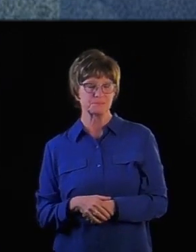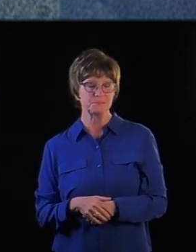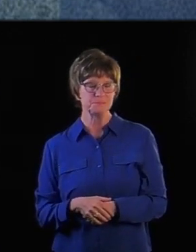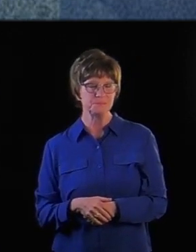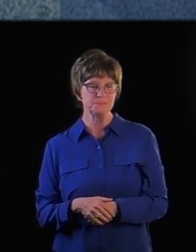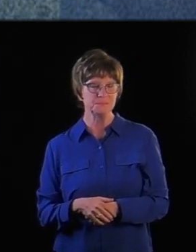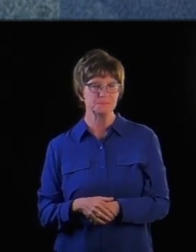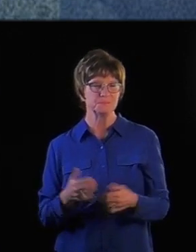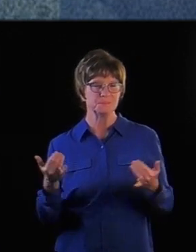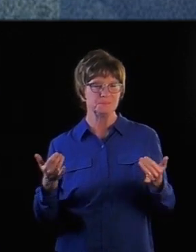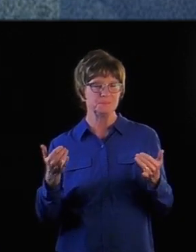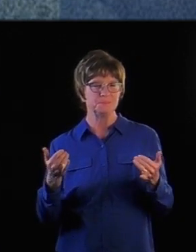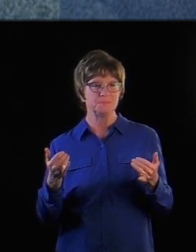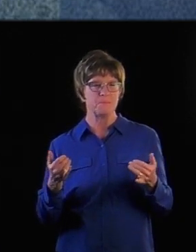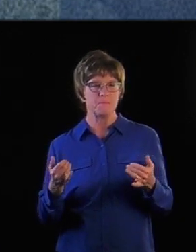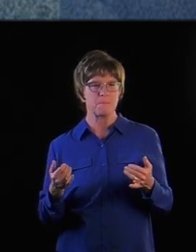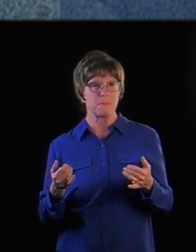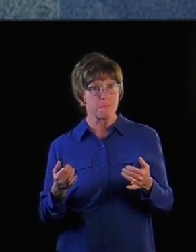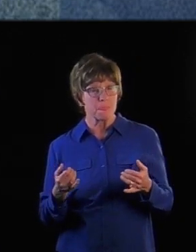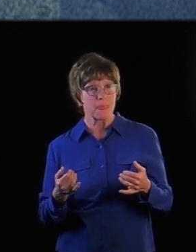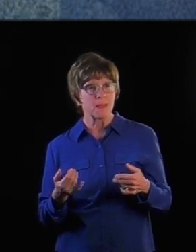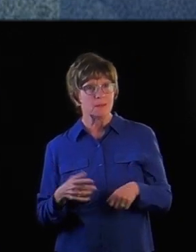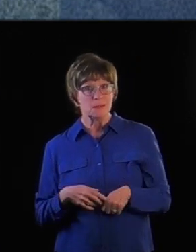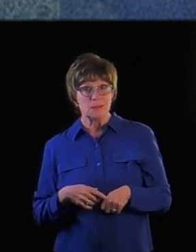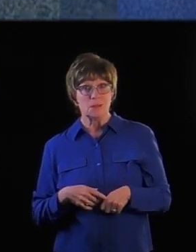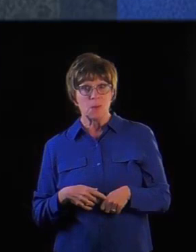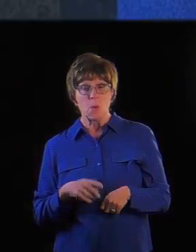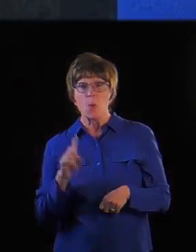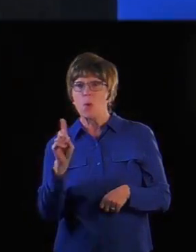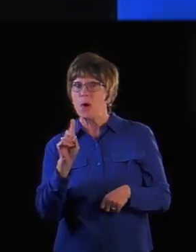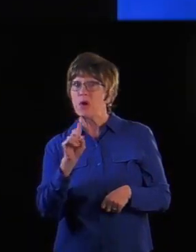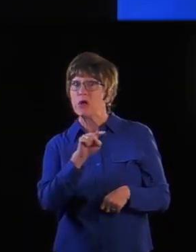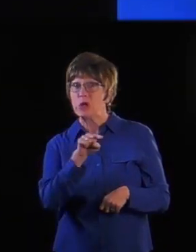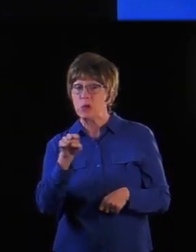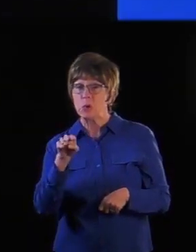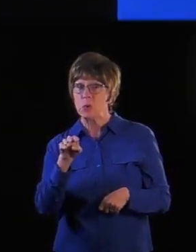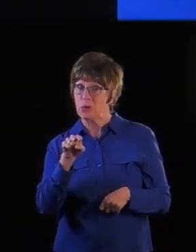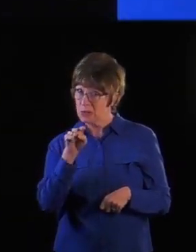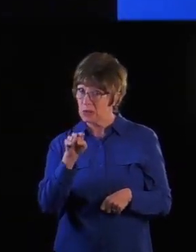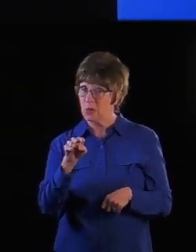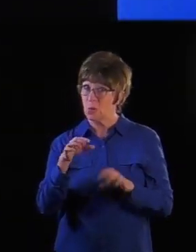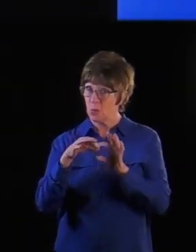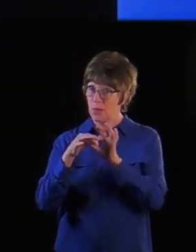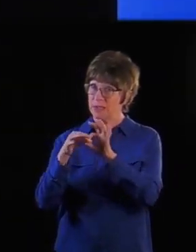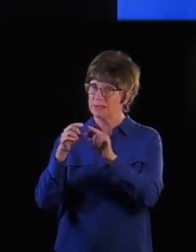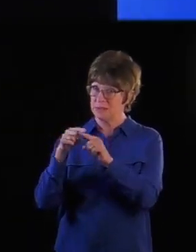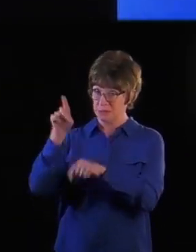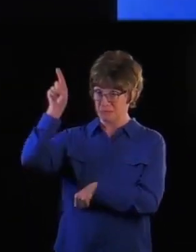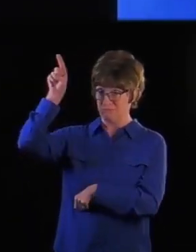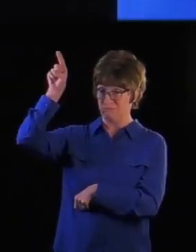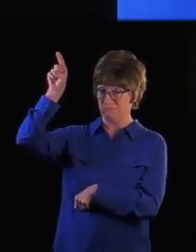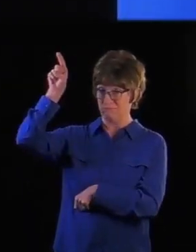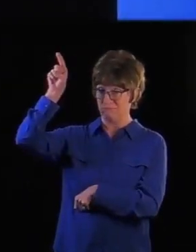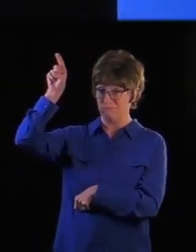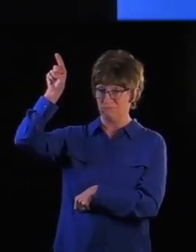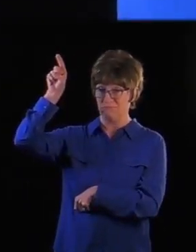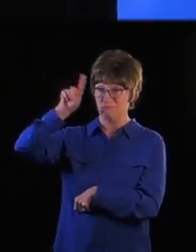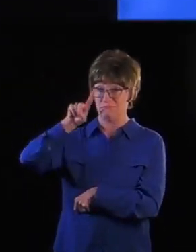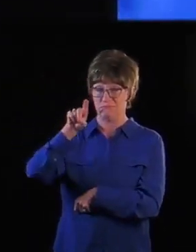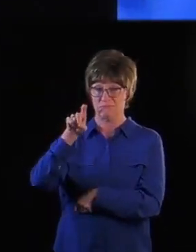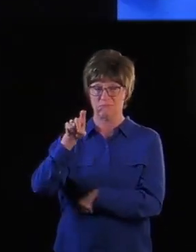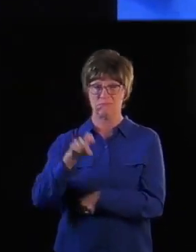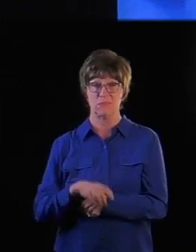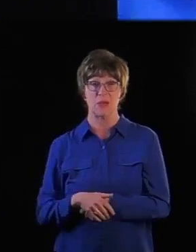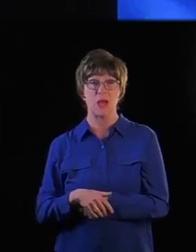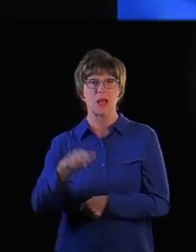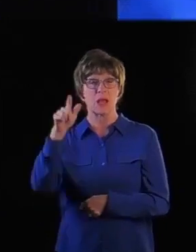of, is that where you are today? Are you reconciled to the Lord? The really cool thing is that God